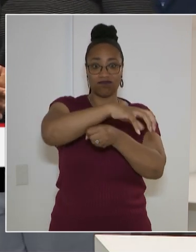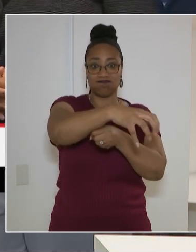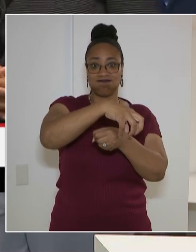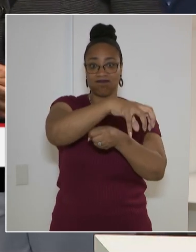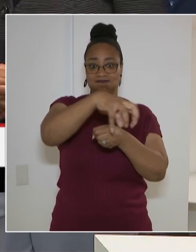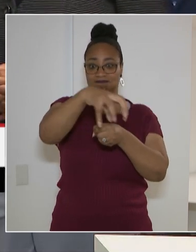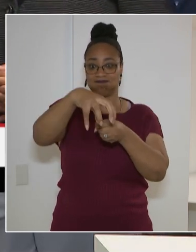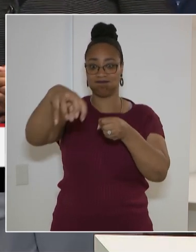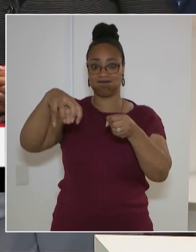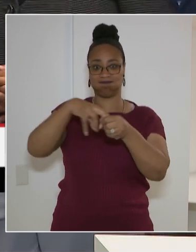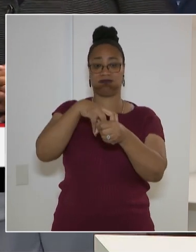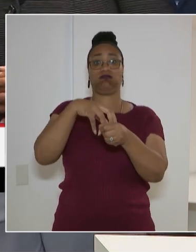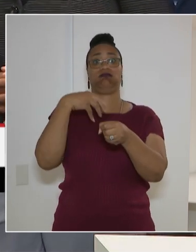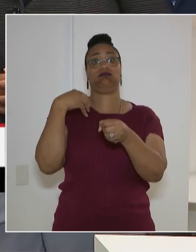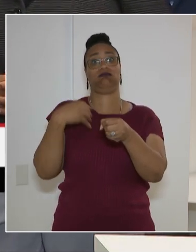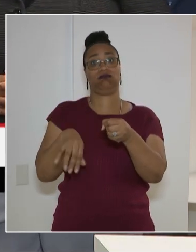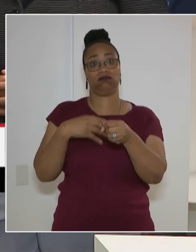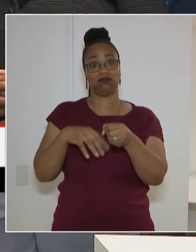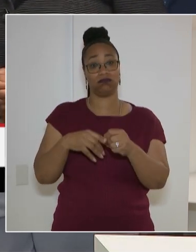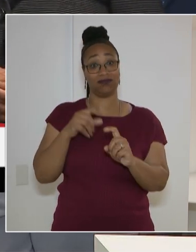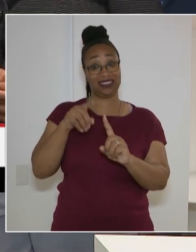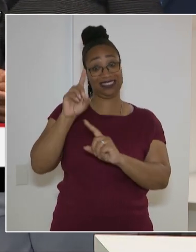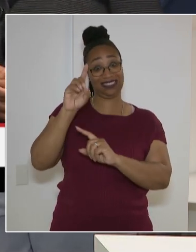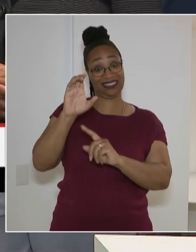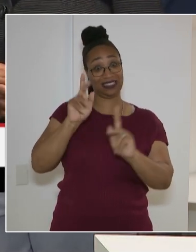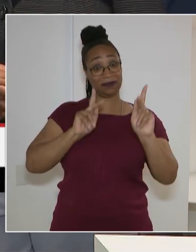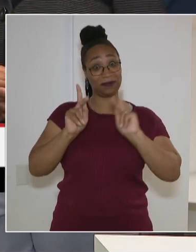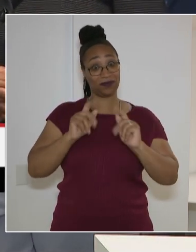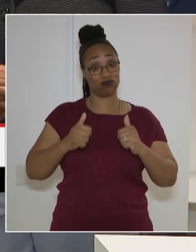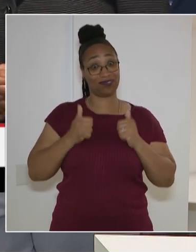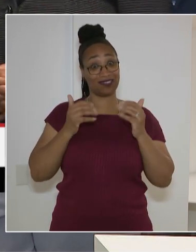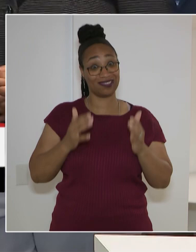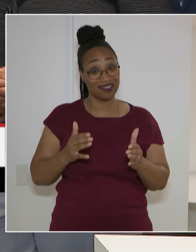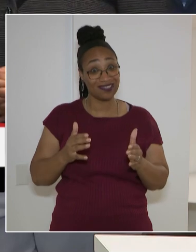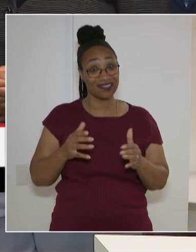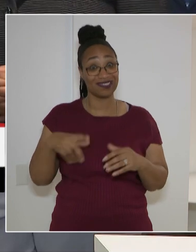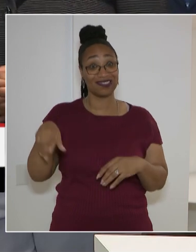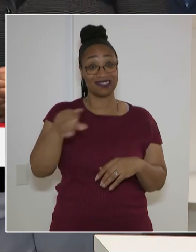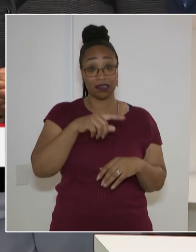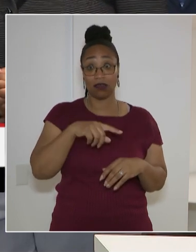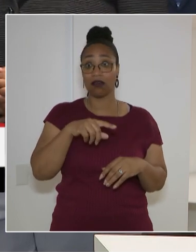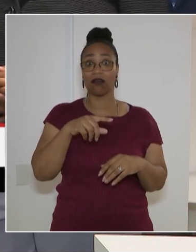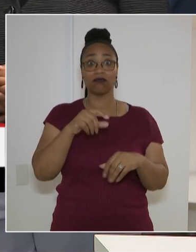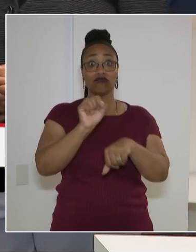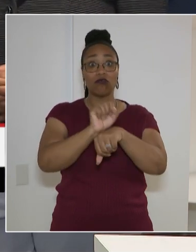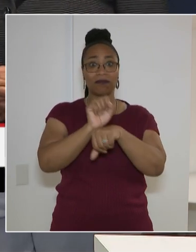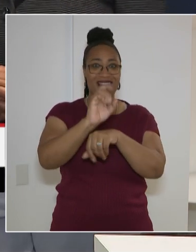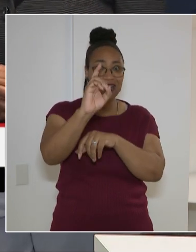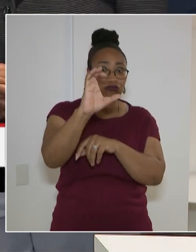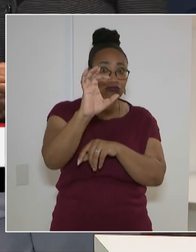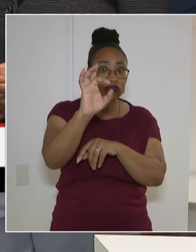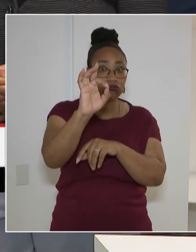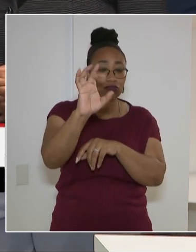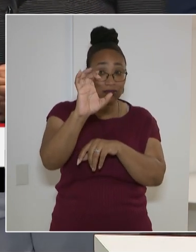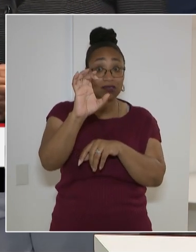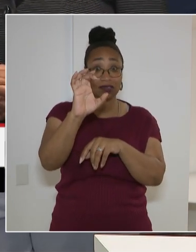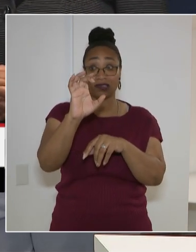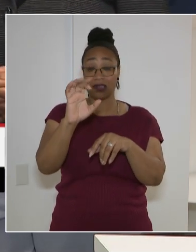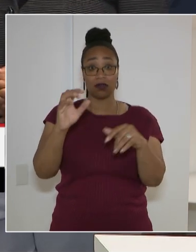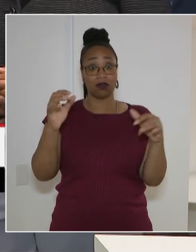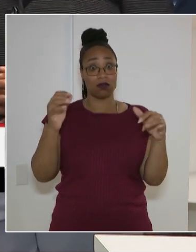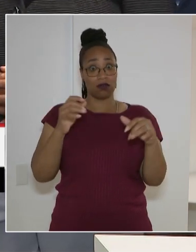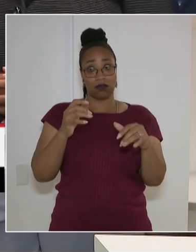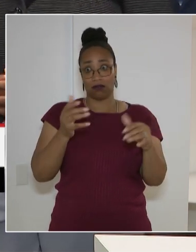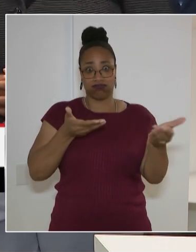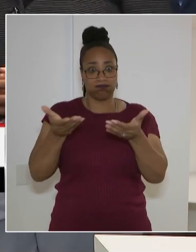district's employment base by 800 people. That's with 5 companies. So companies are coming, but they're being more diligent about the space that